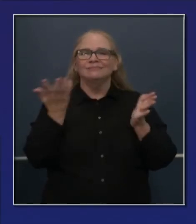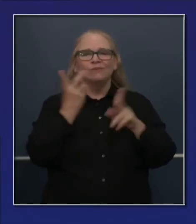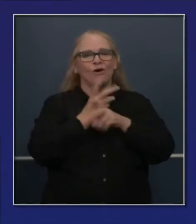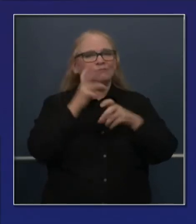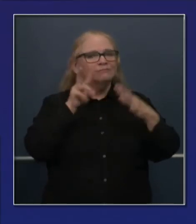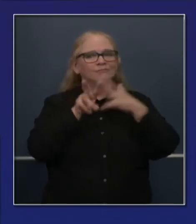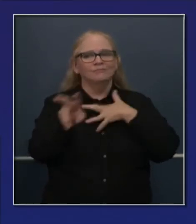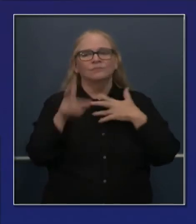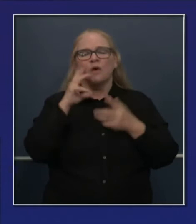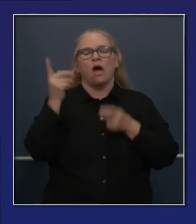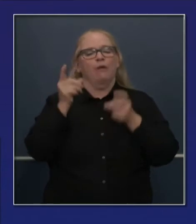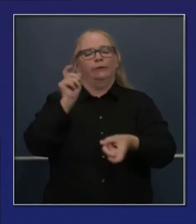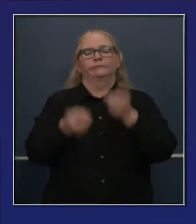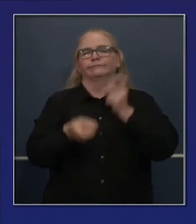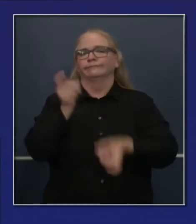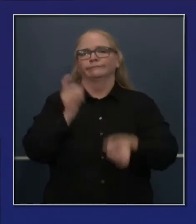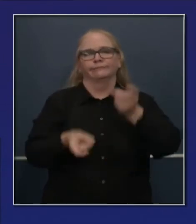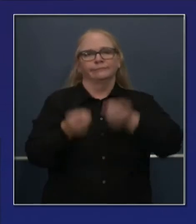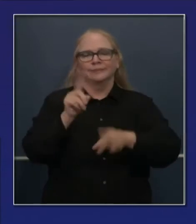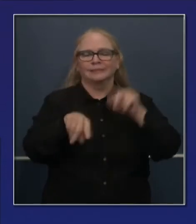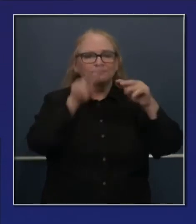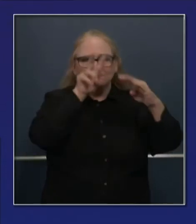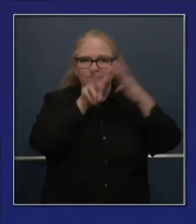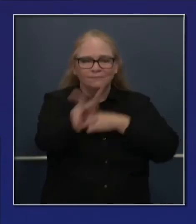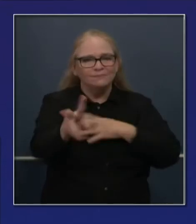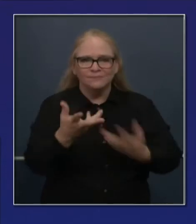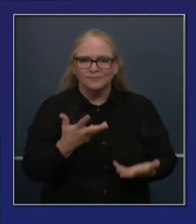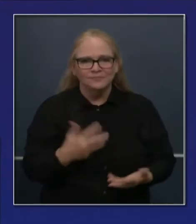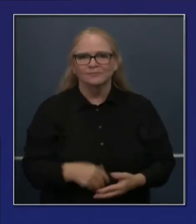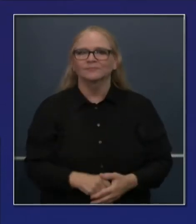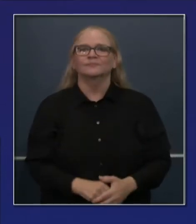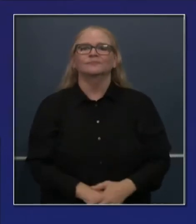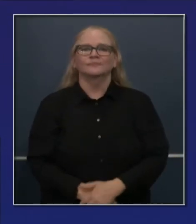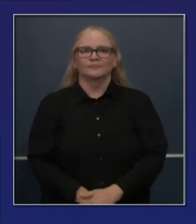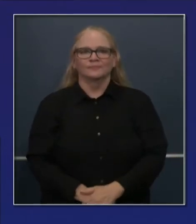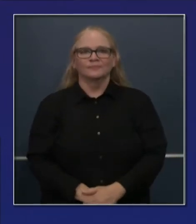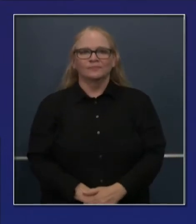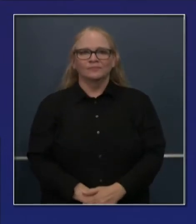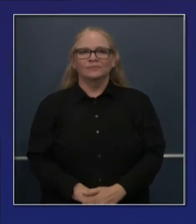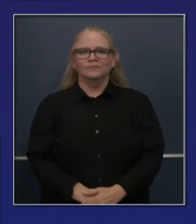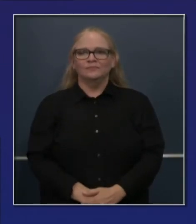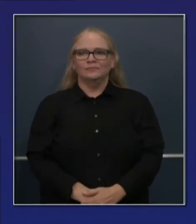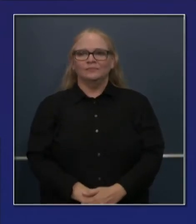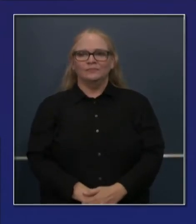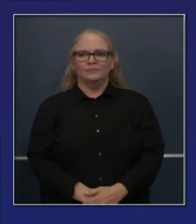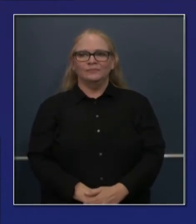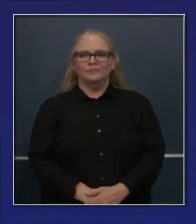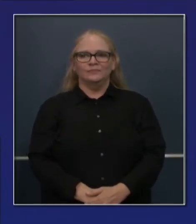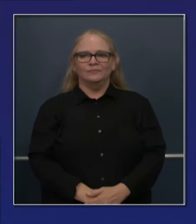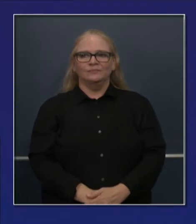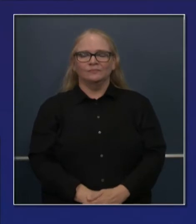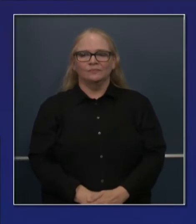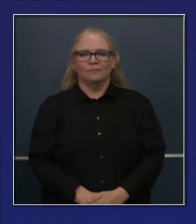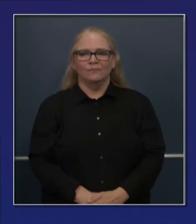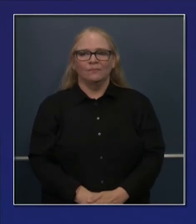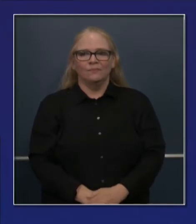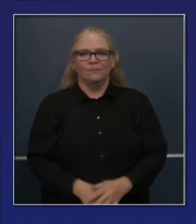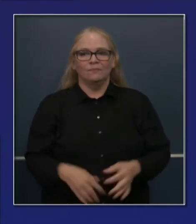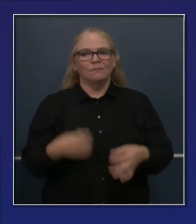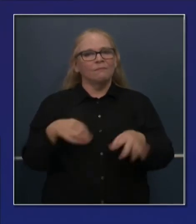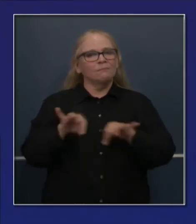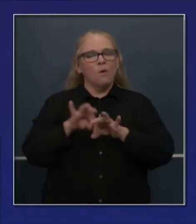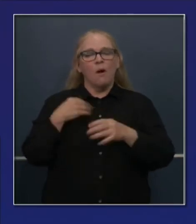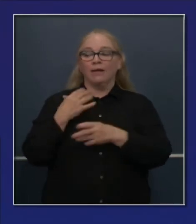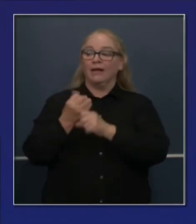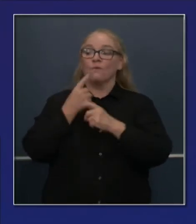like, all things being equal, and the latest reporting period, 24-hour reporting period, which we will have